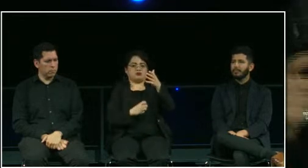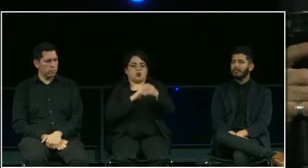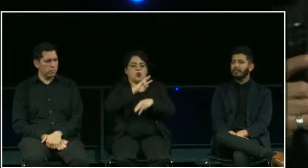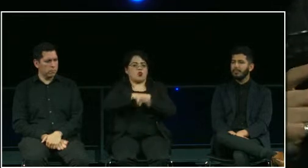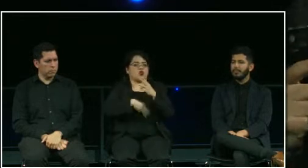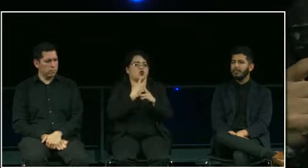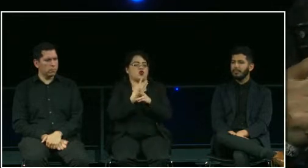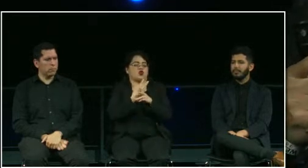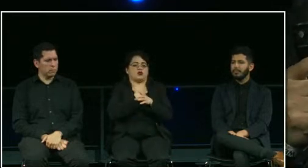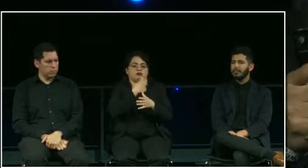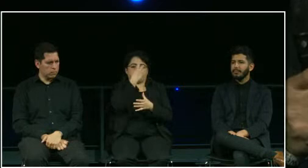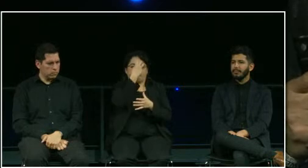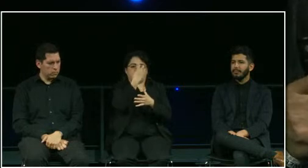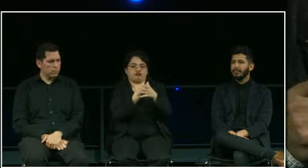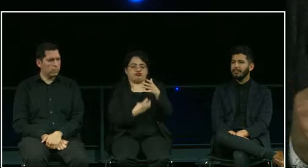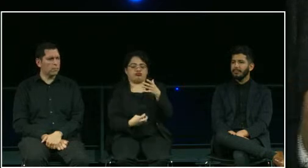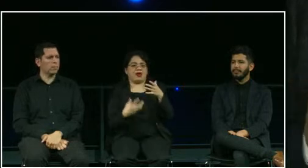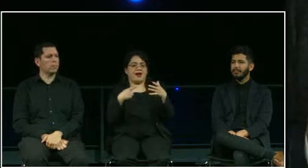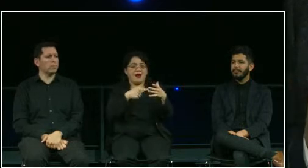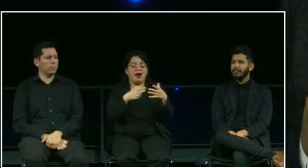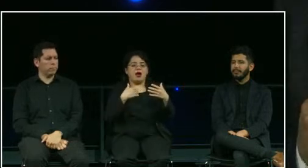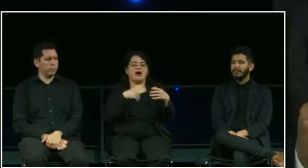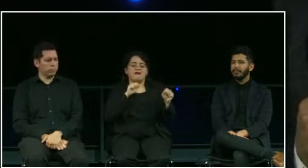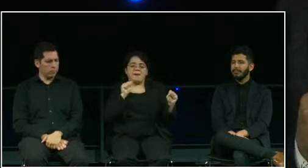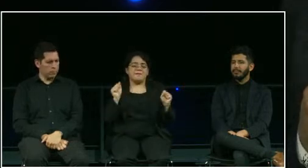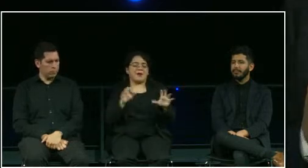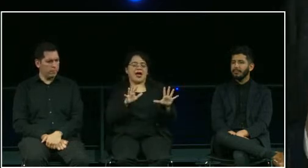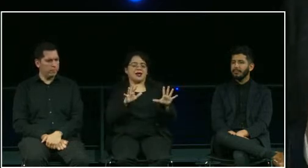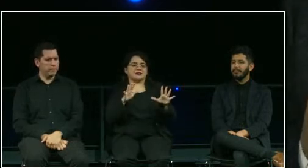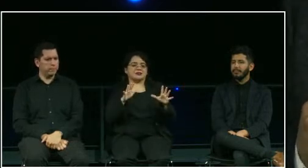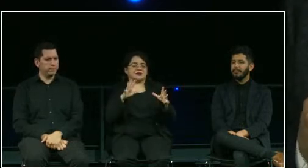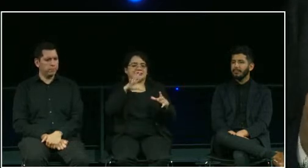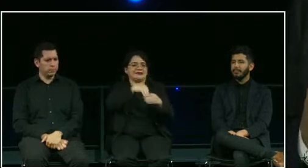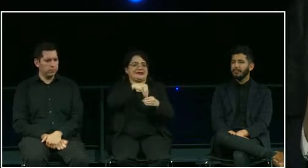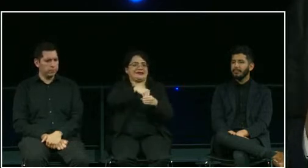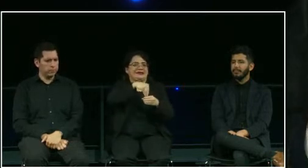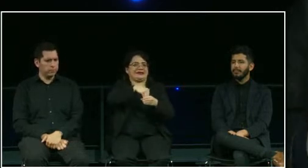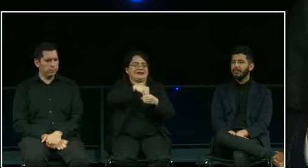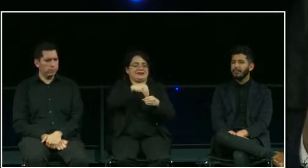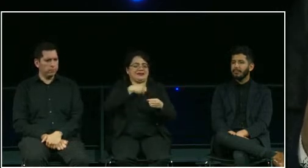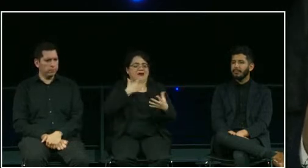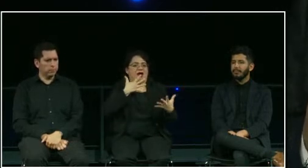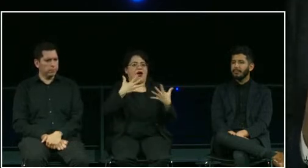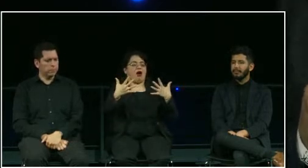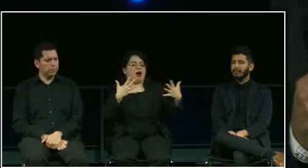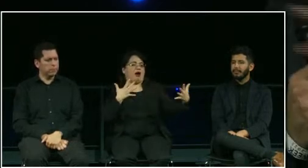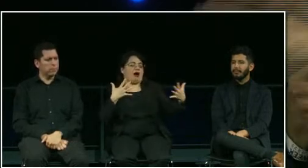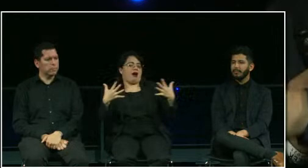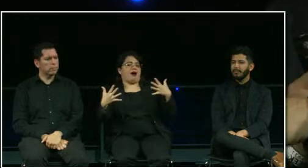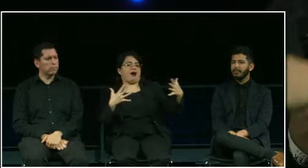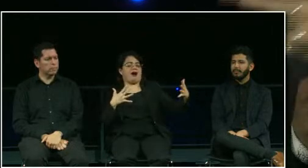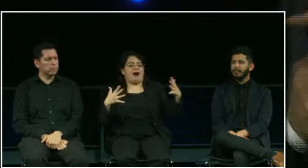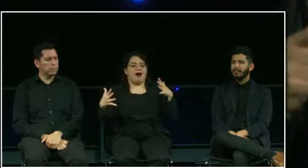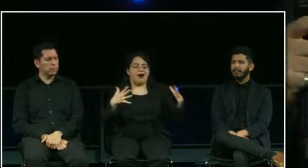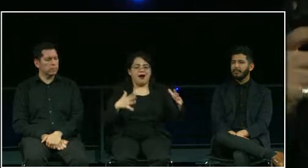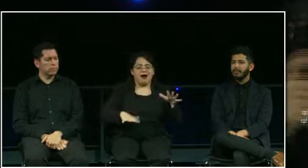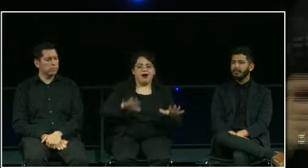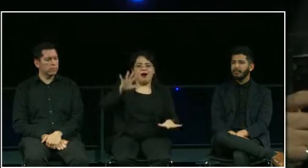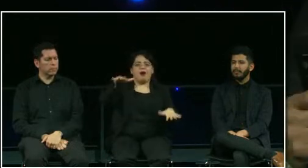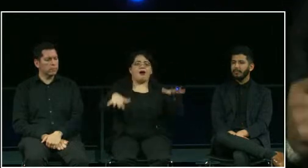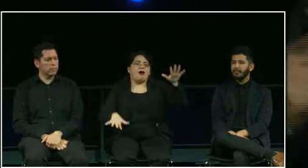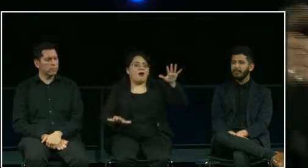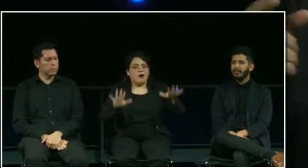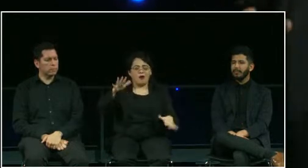also has this magic quality. And I think the real sort of look of the effects mixed with the